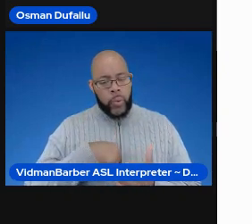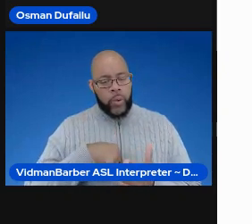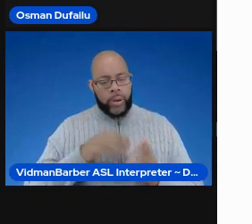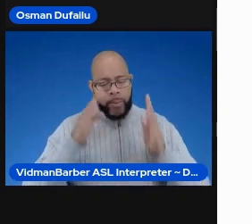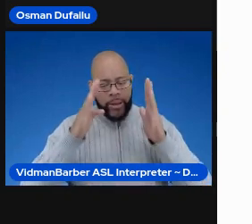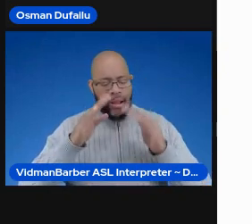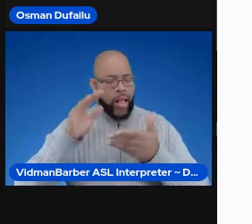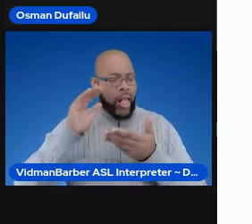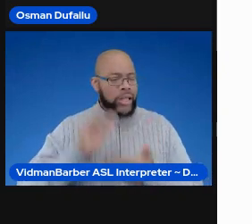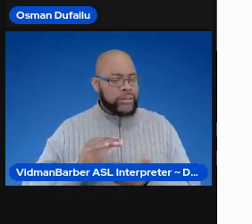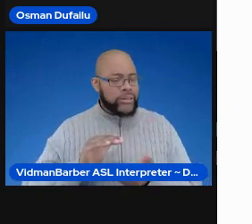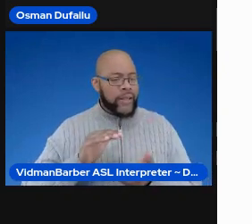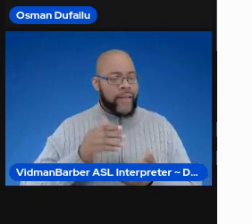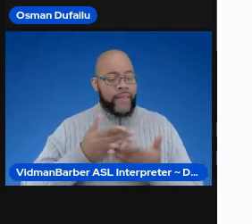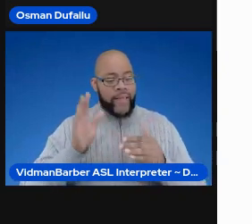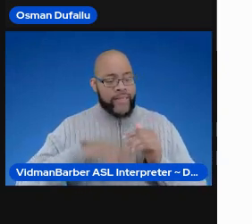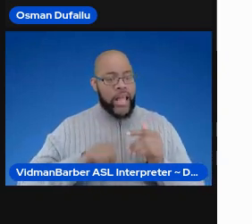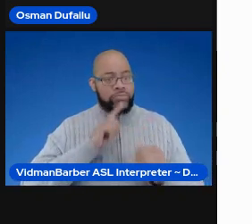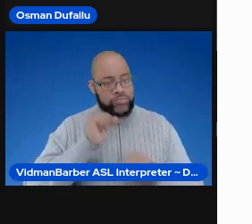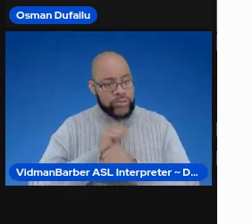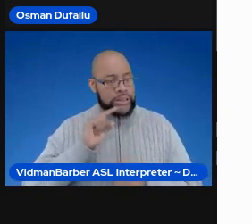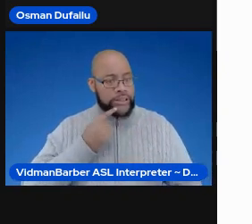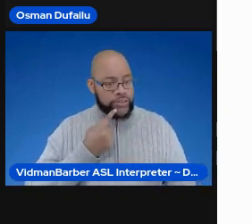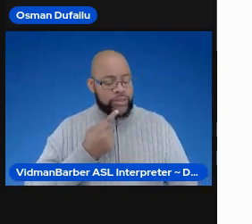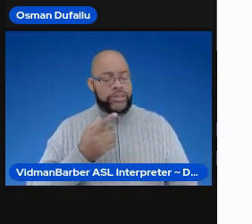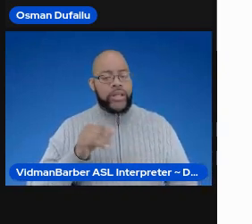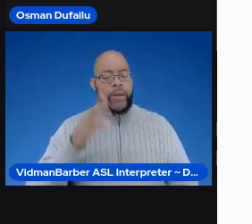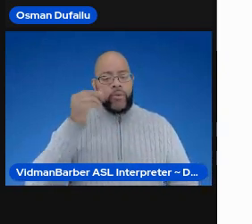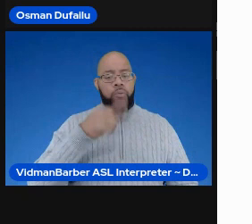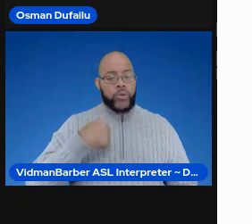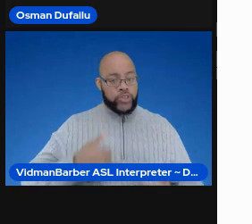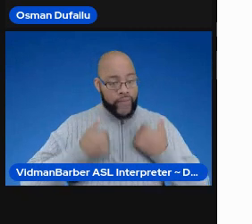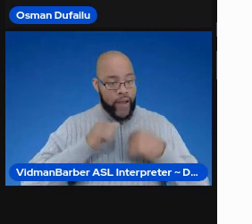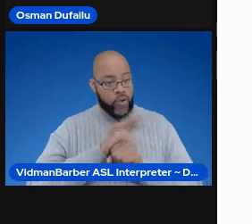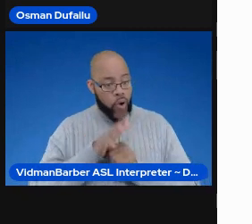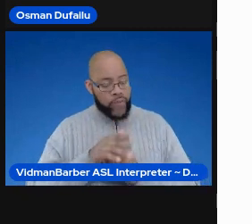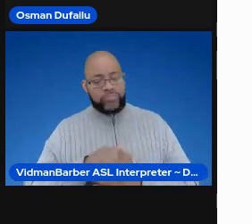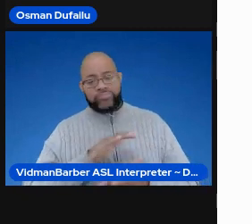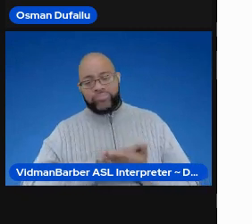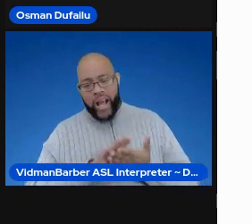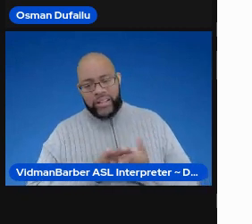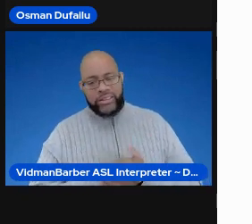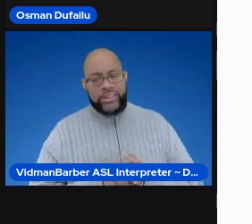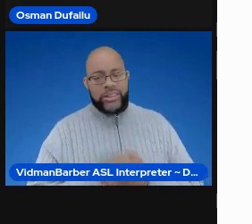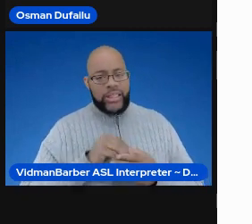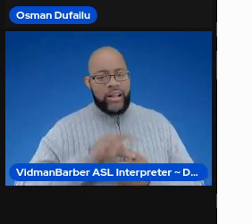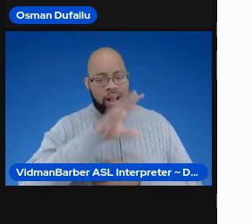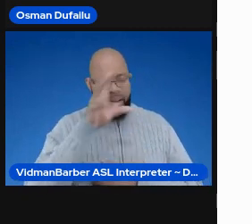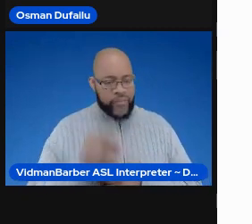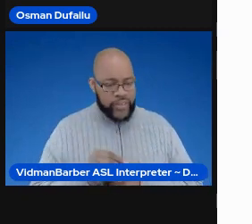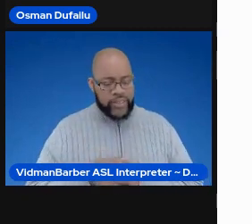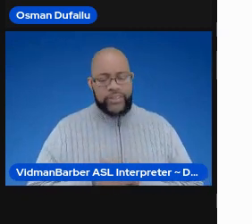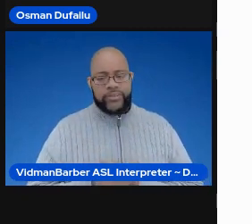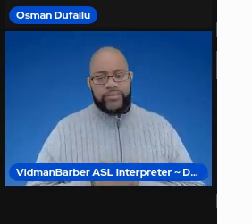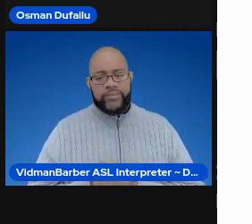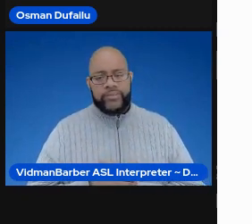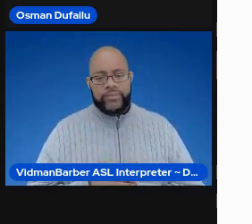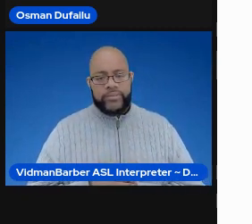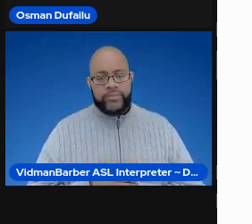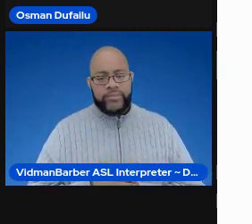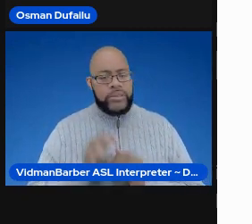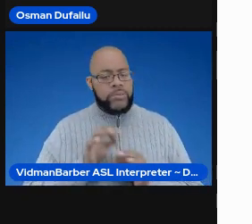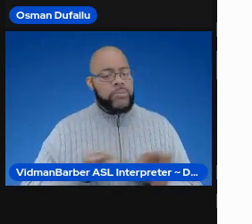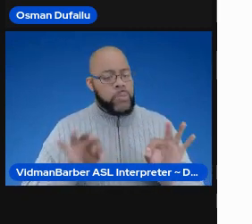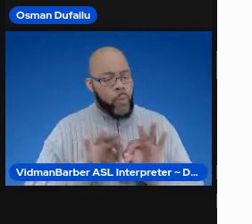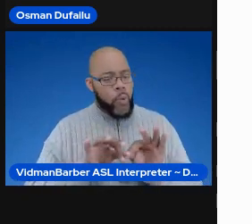to things that are endemic. It was beautiful. We survived COVID. It was nice. In Africa, it was important.